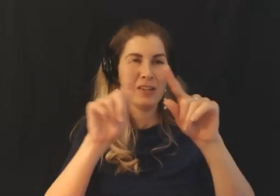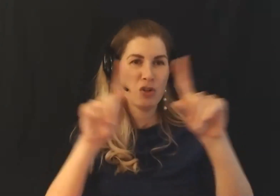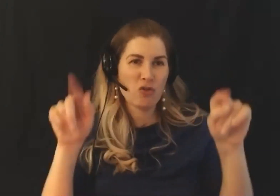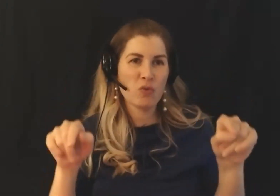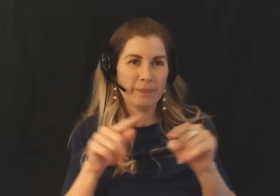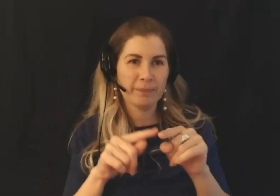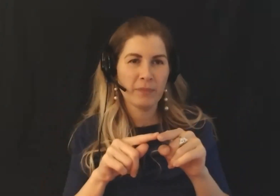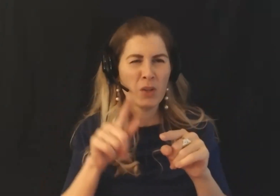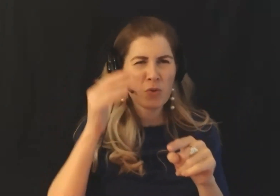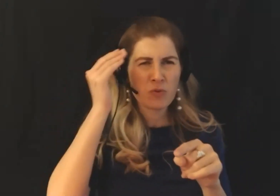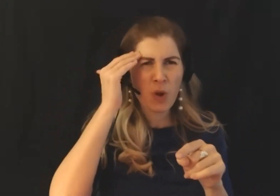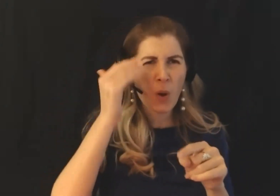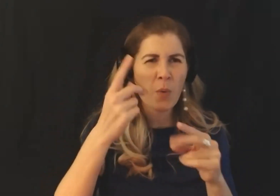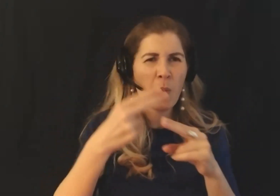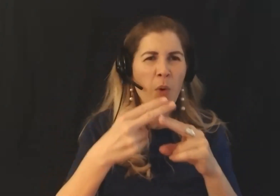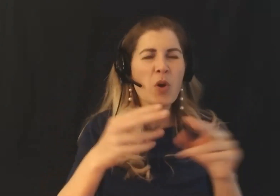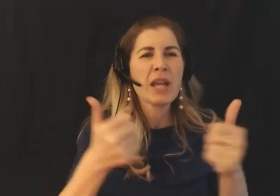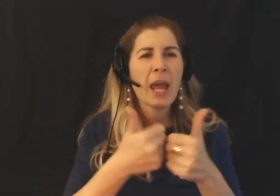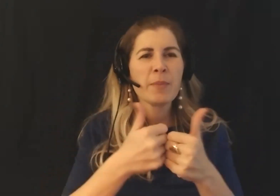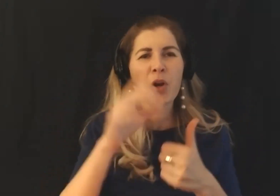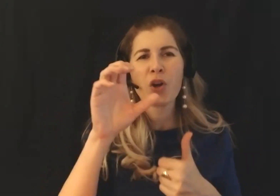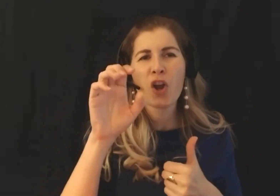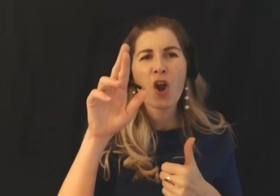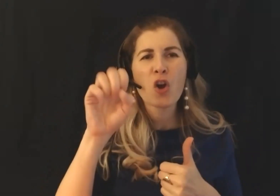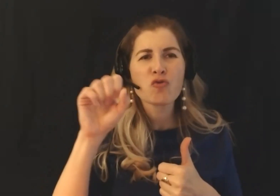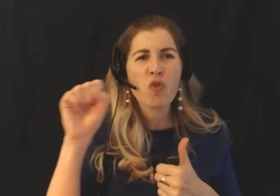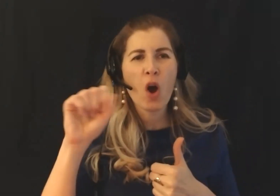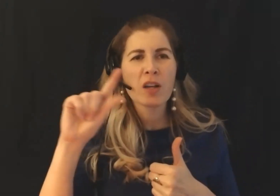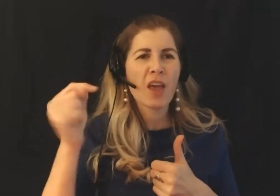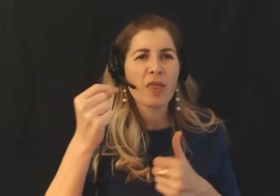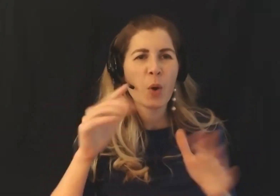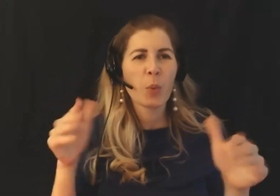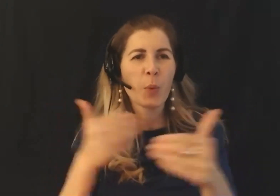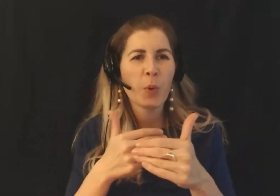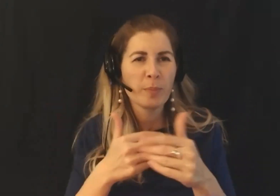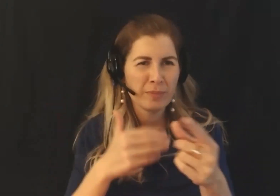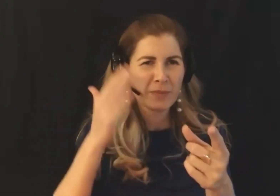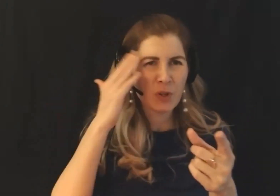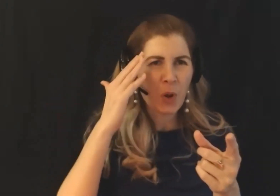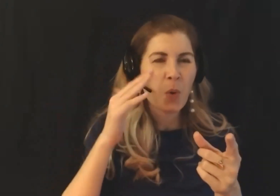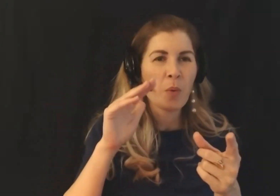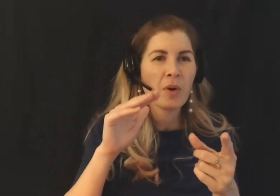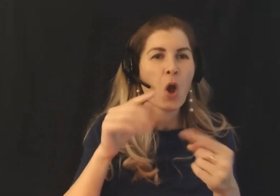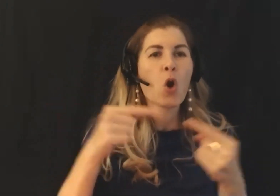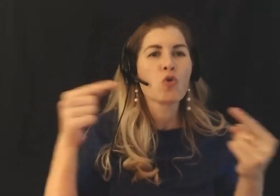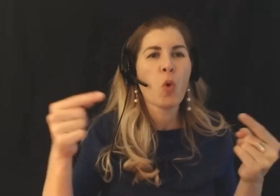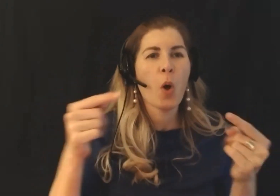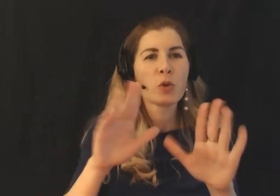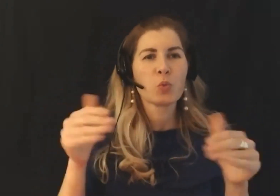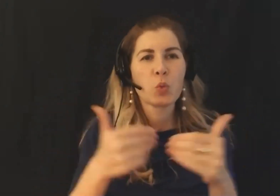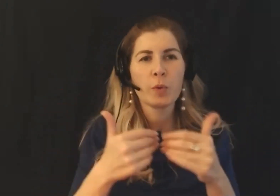with a game called Cross the Room, this is an adaptation of that. So generally Cross the Room in person would